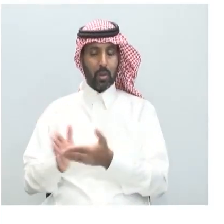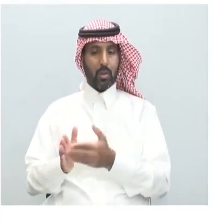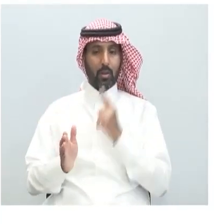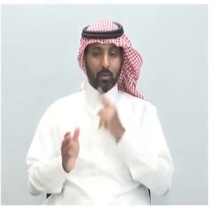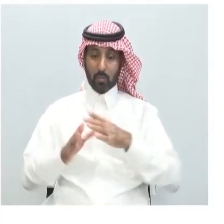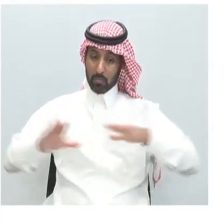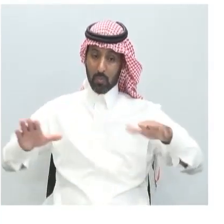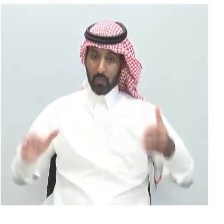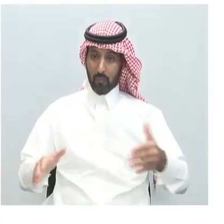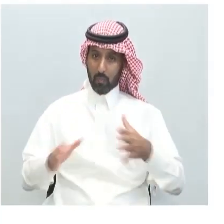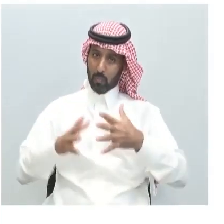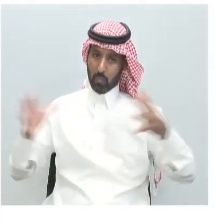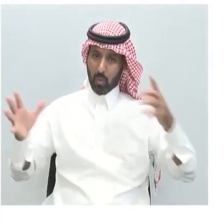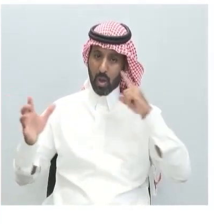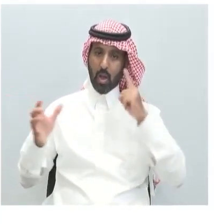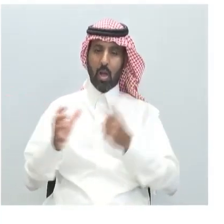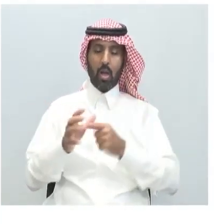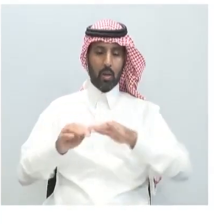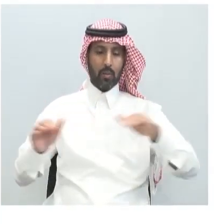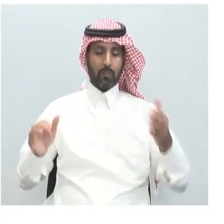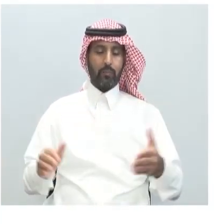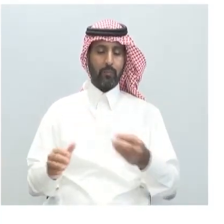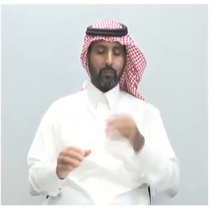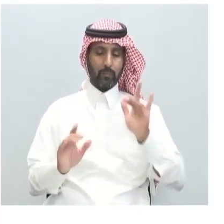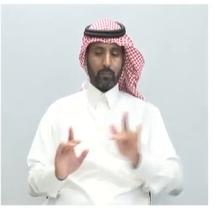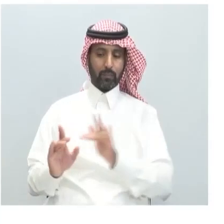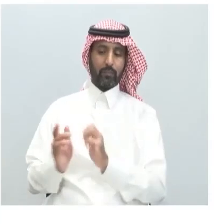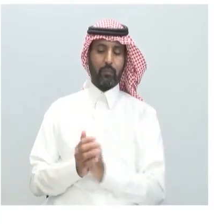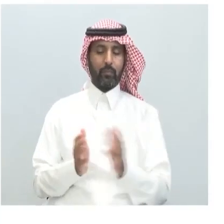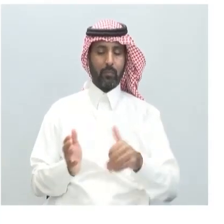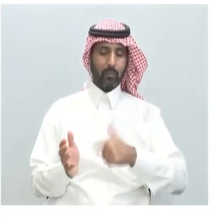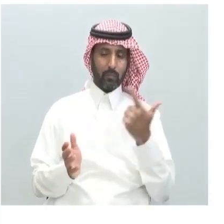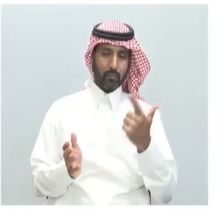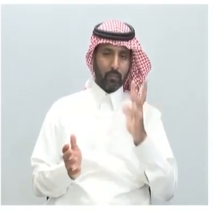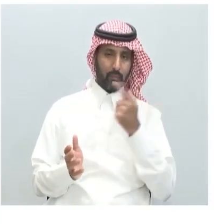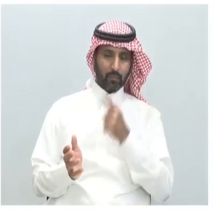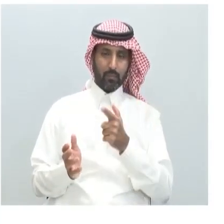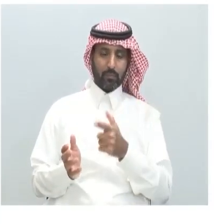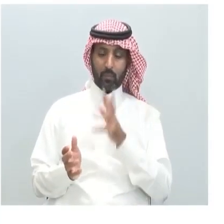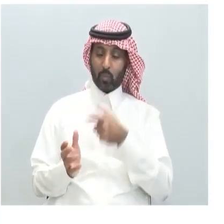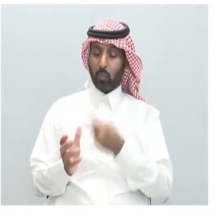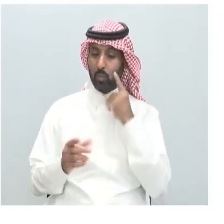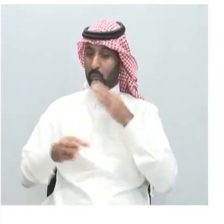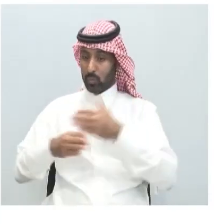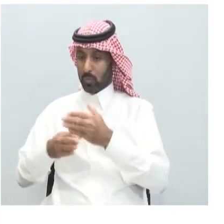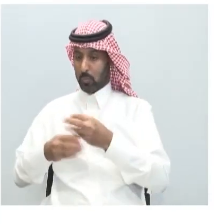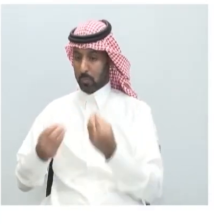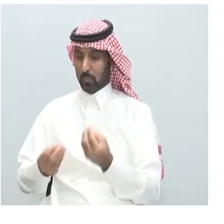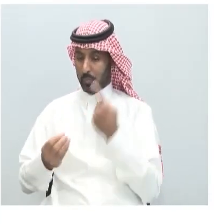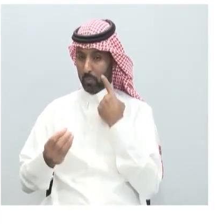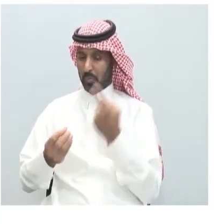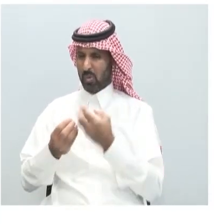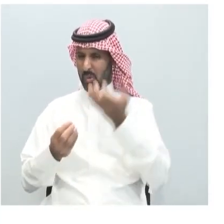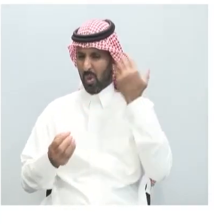yes, the apartment has a large formal dining room. Number seven, it has wood, beautiful